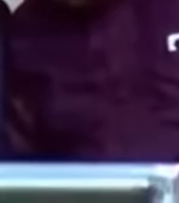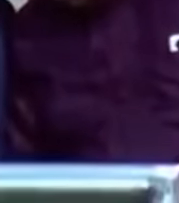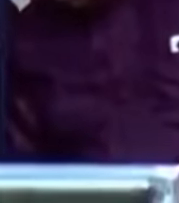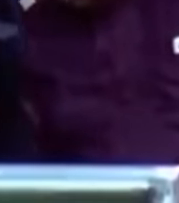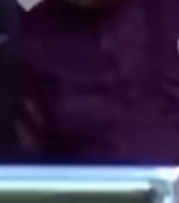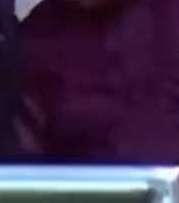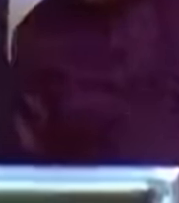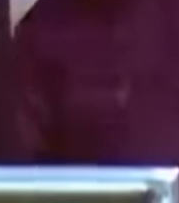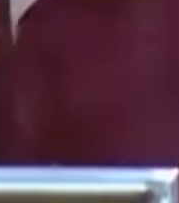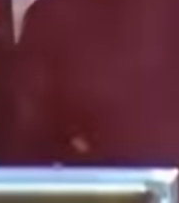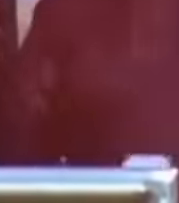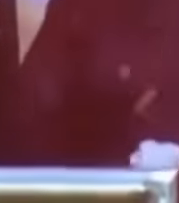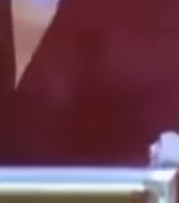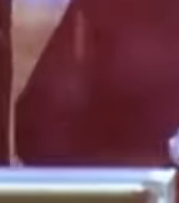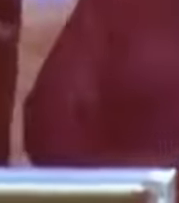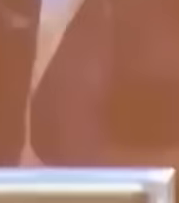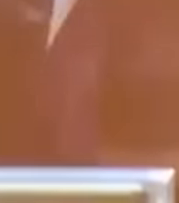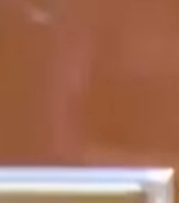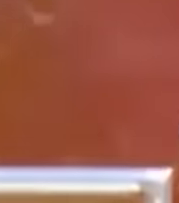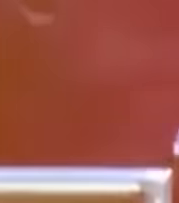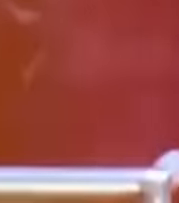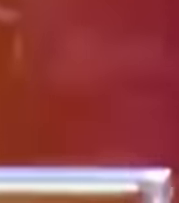Sound of my voice. Those